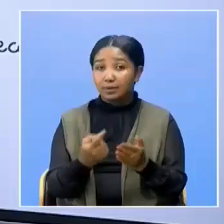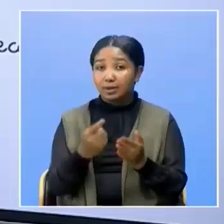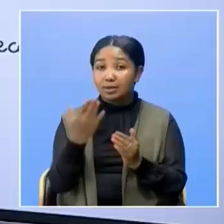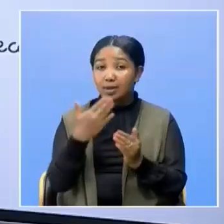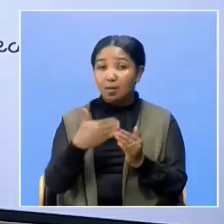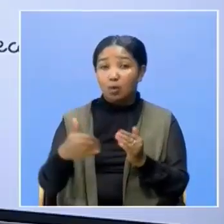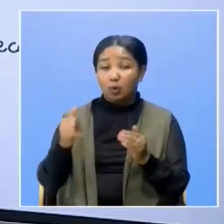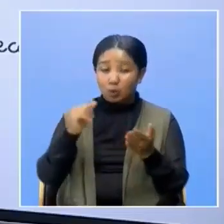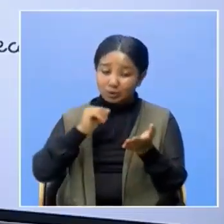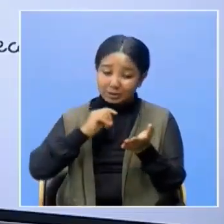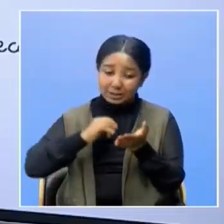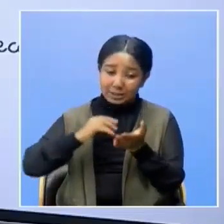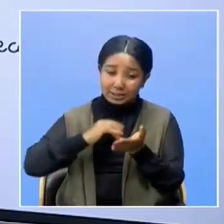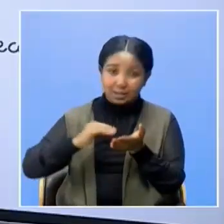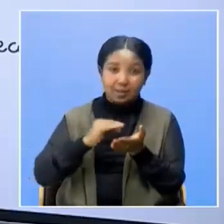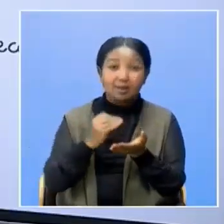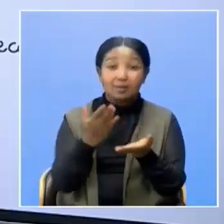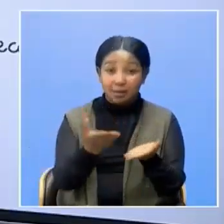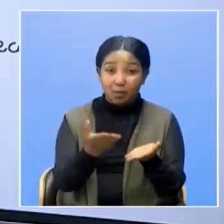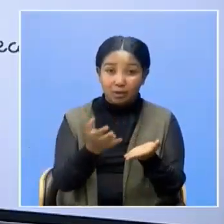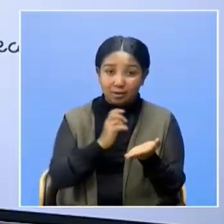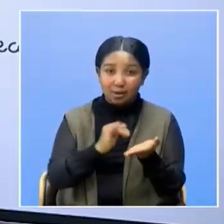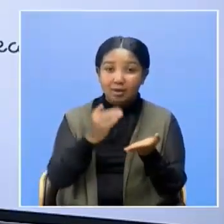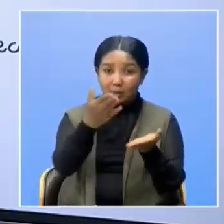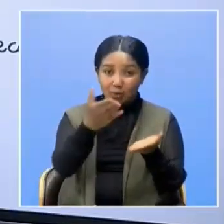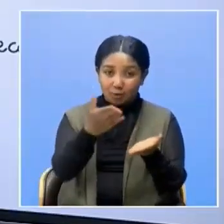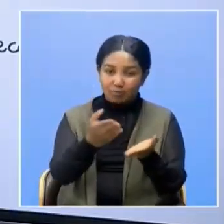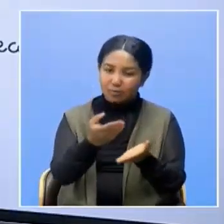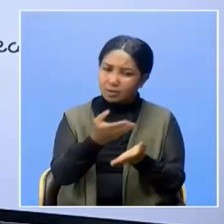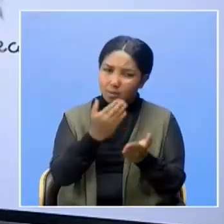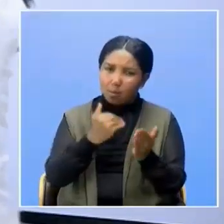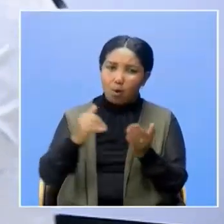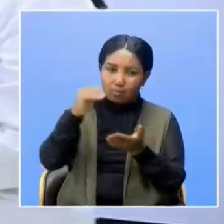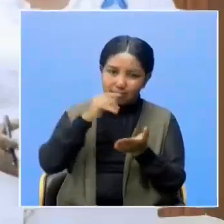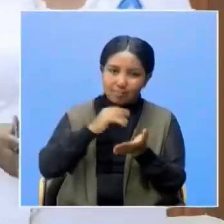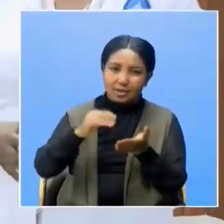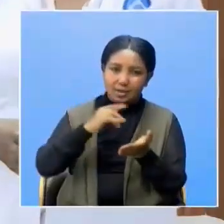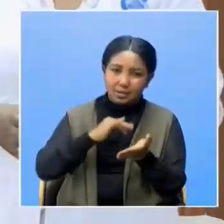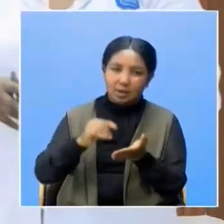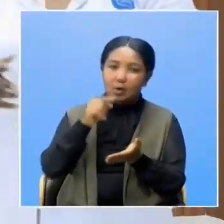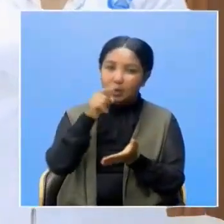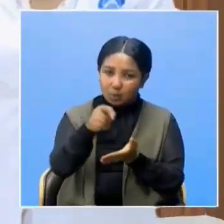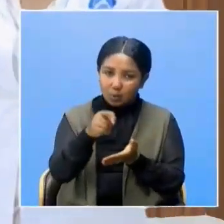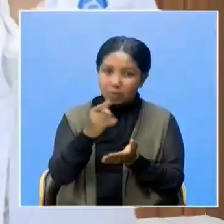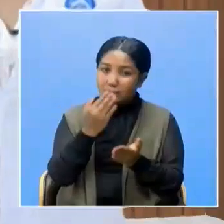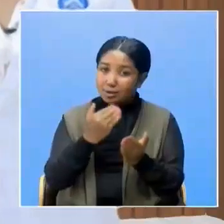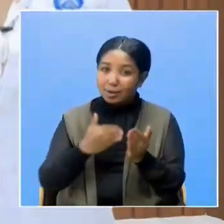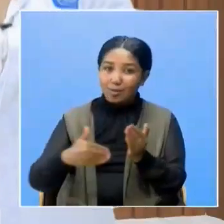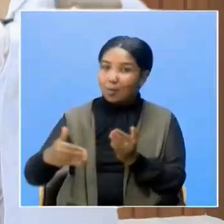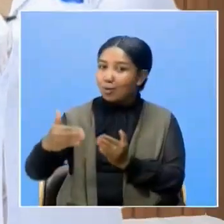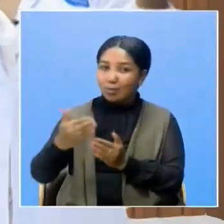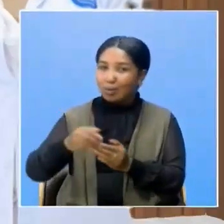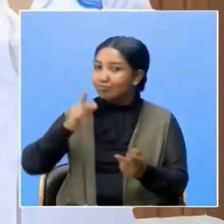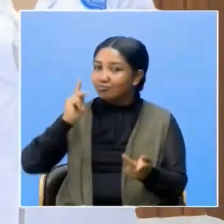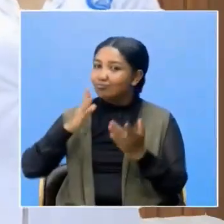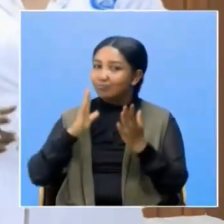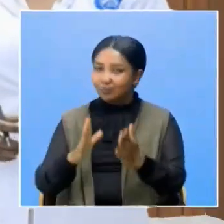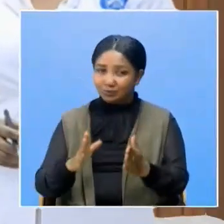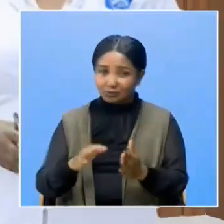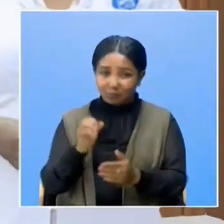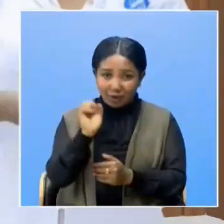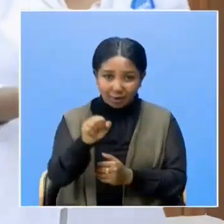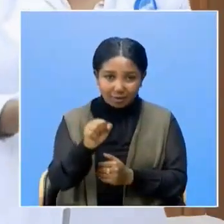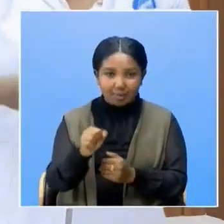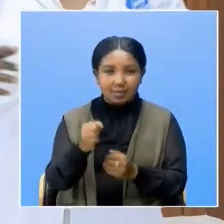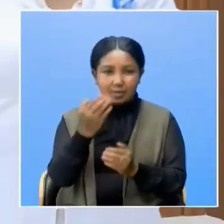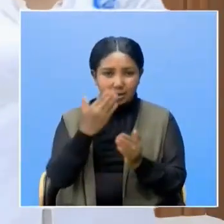you study, what else? The more you study, the more you become successful. Yeah? Or